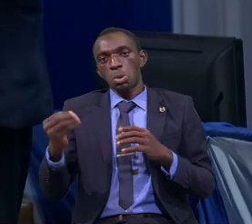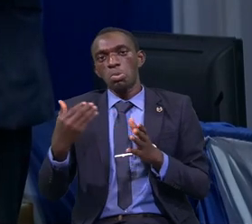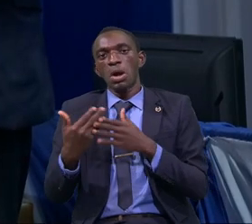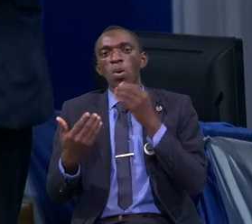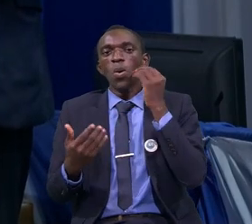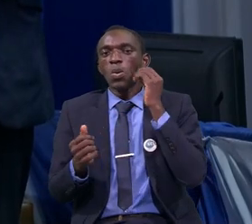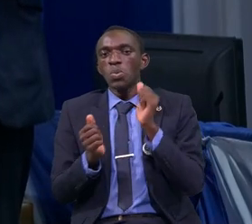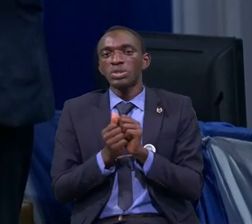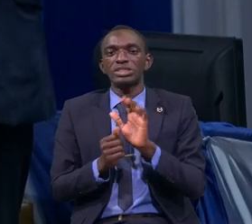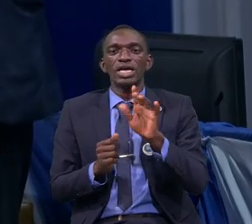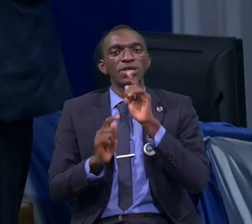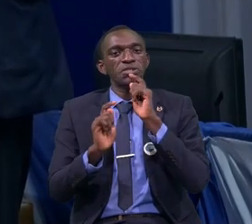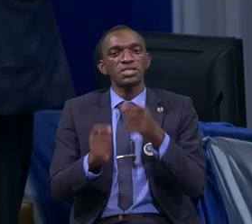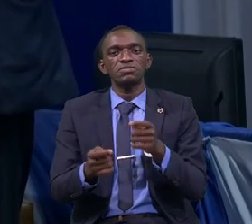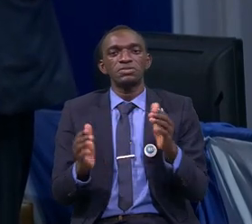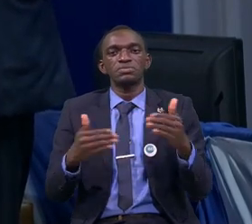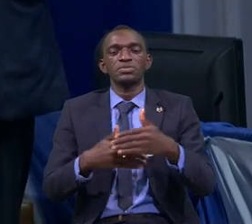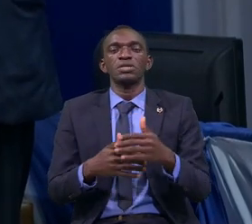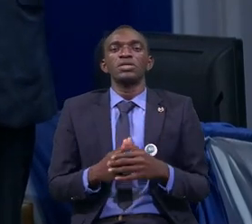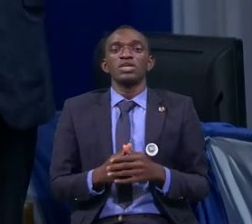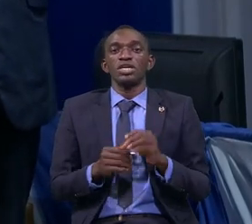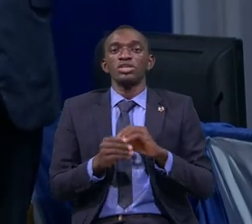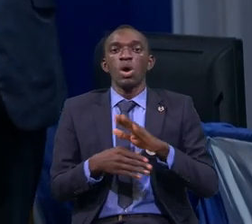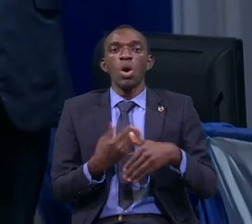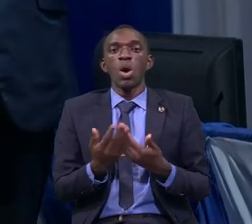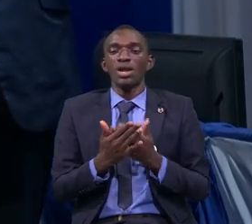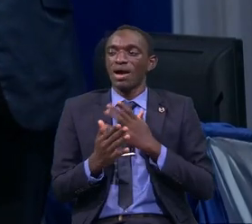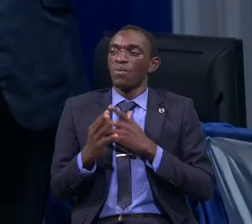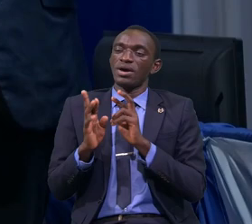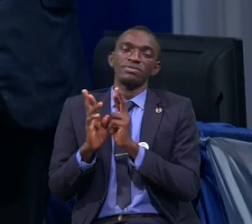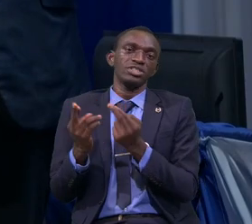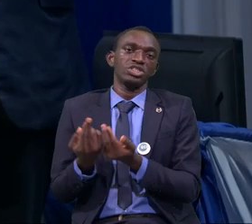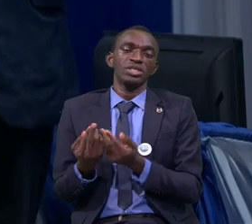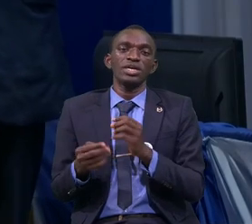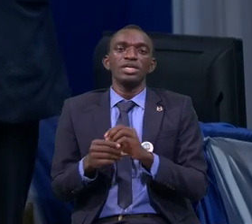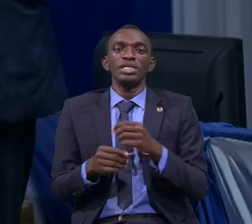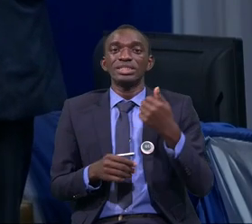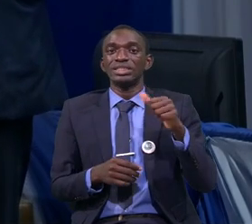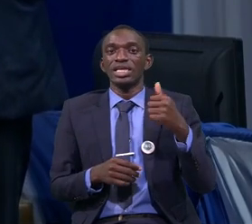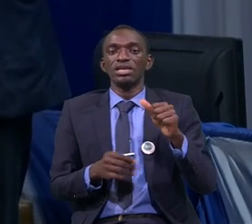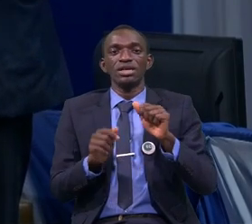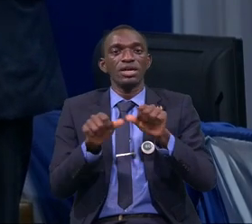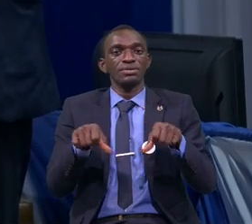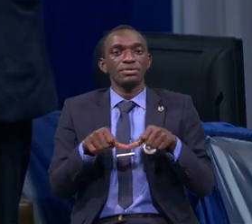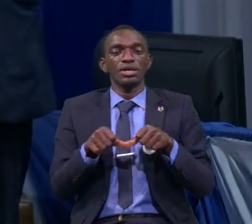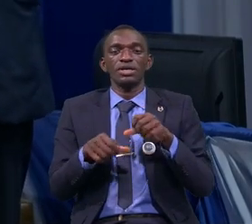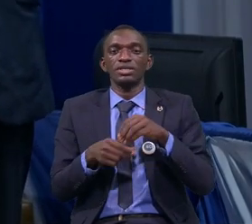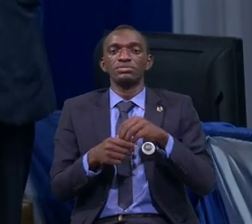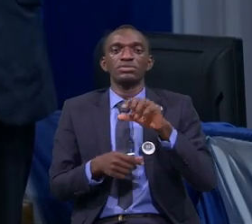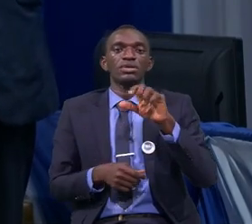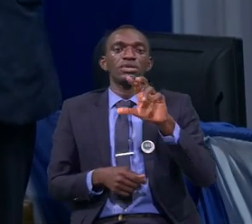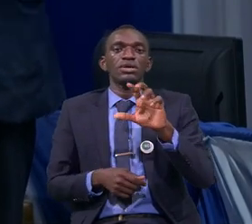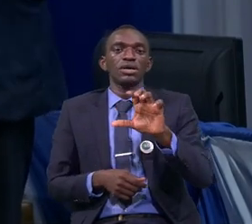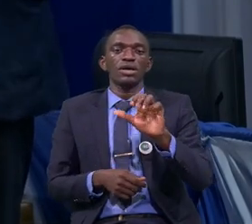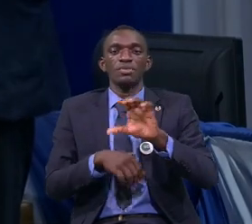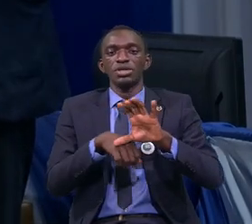Then in all our regions, in all the 10 regions of Cameroon, the far